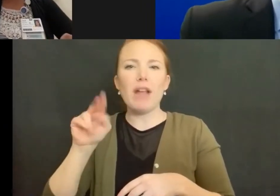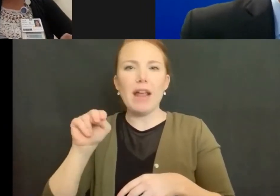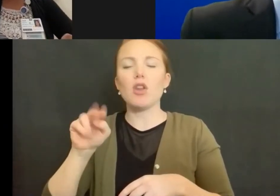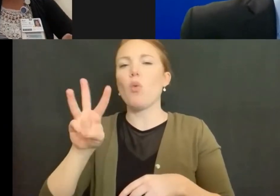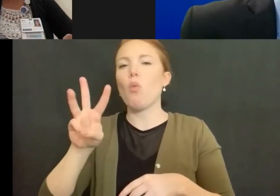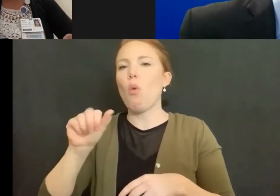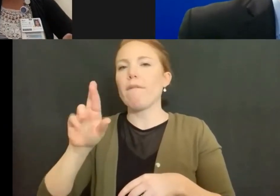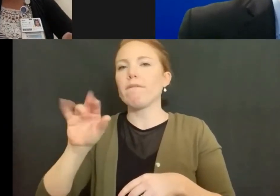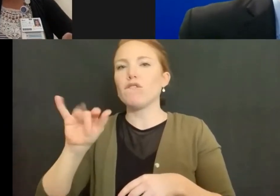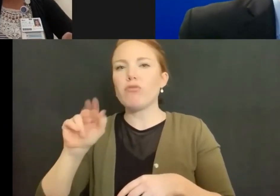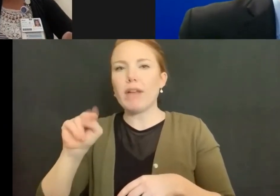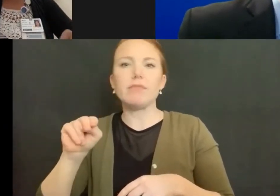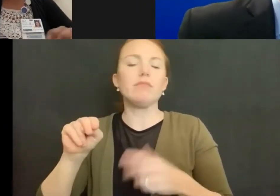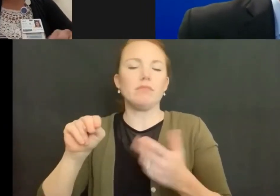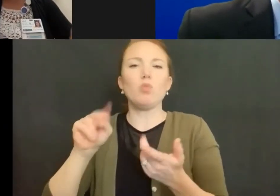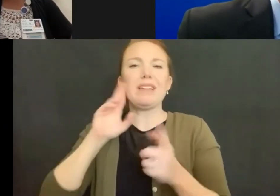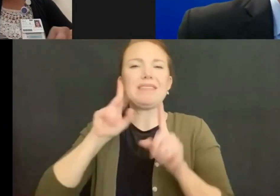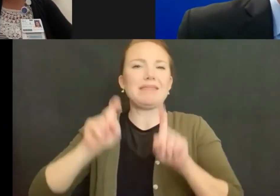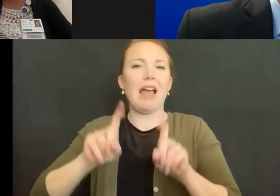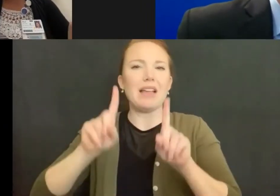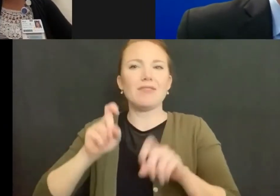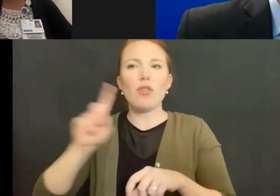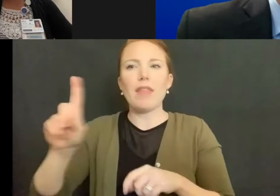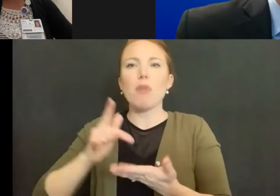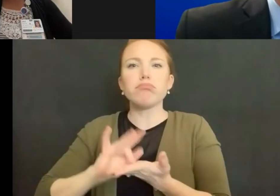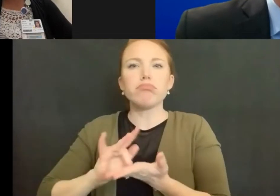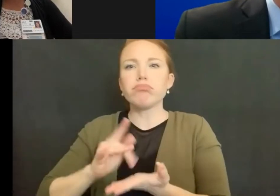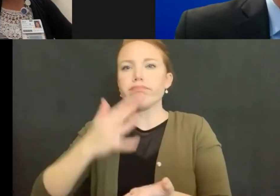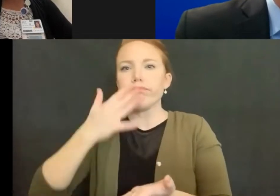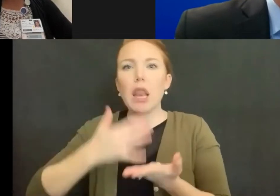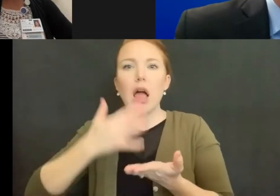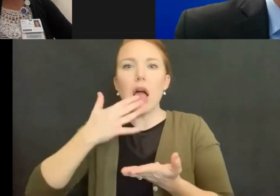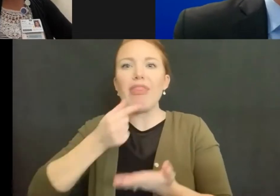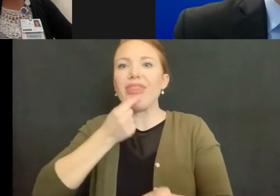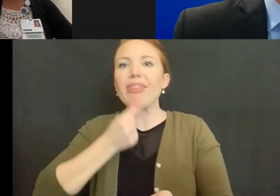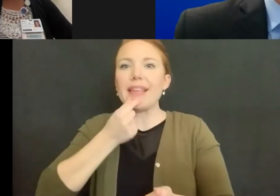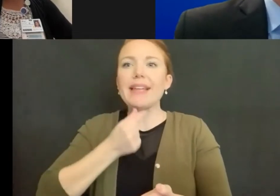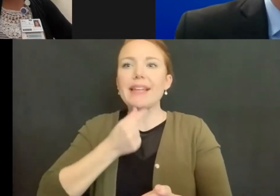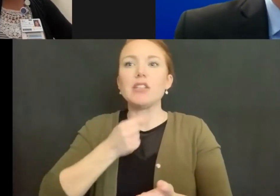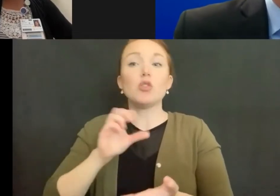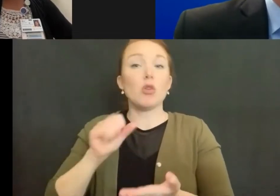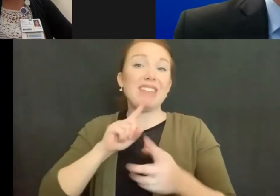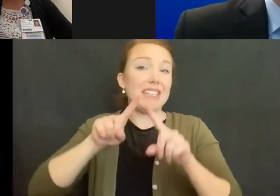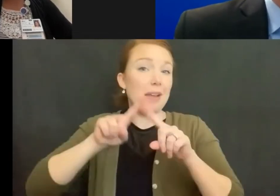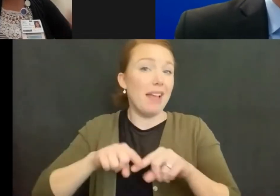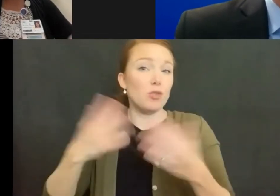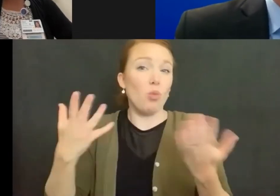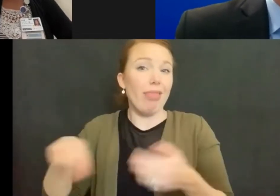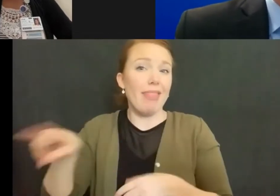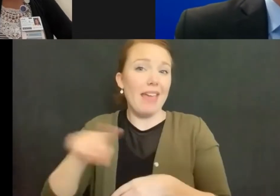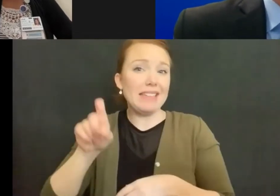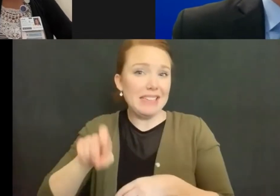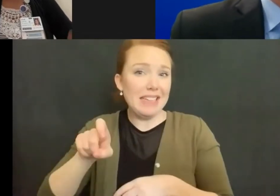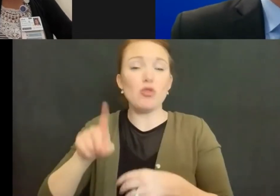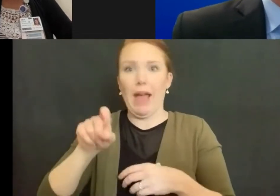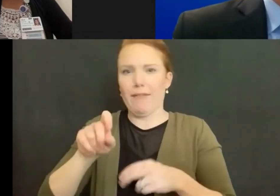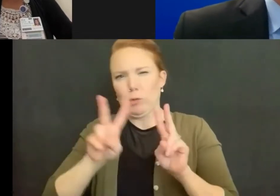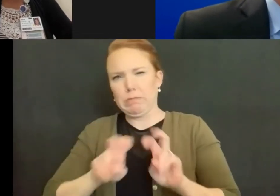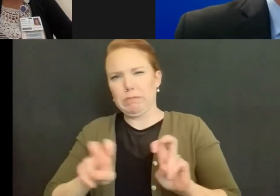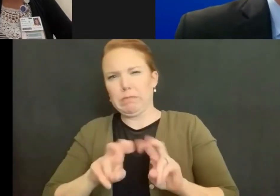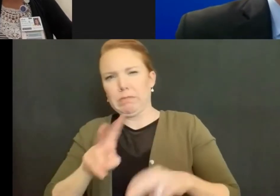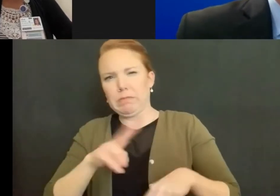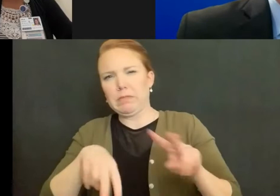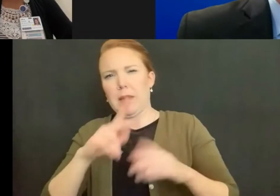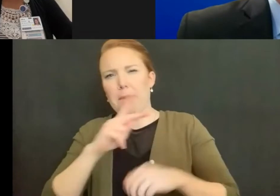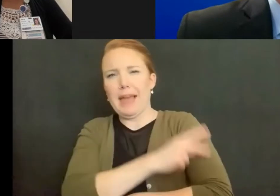used. So they have to monitor the dosage based on what patient need and what don't need. If you give too